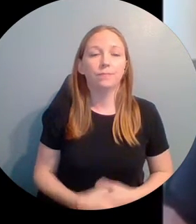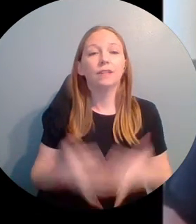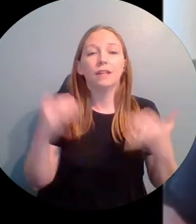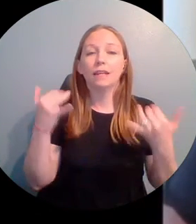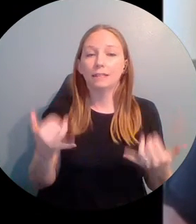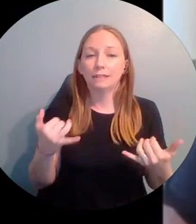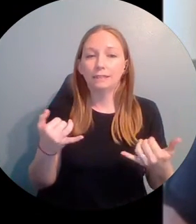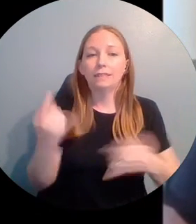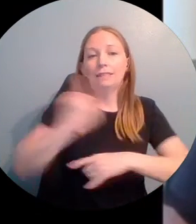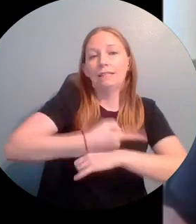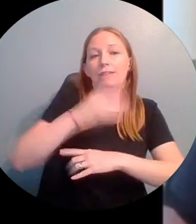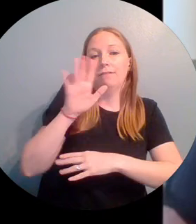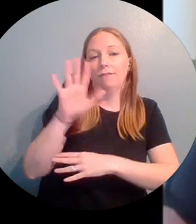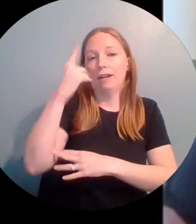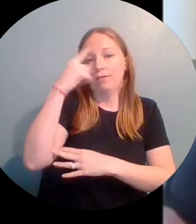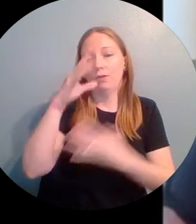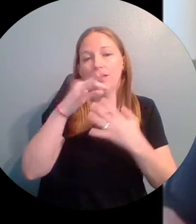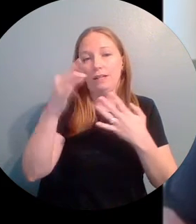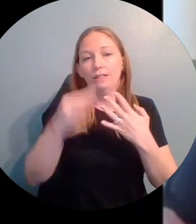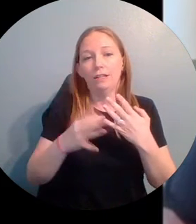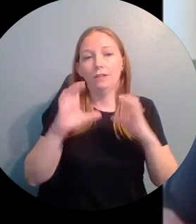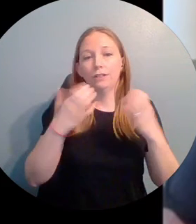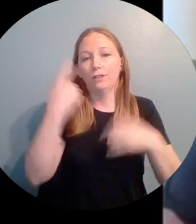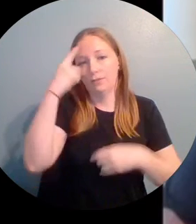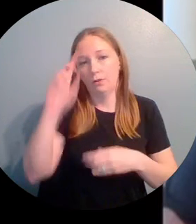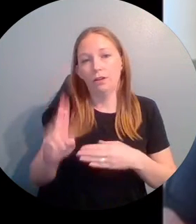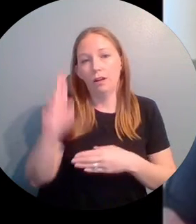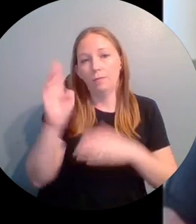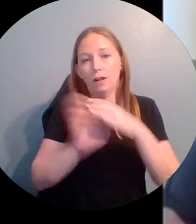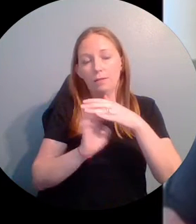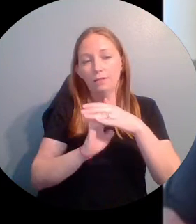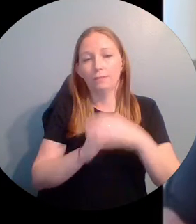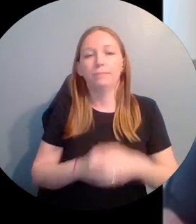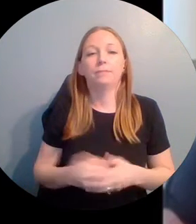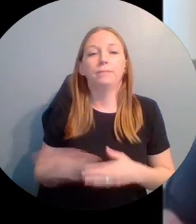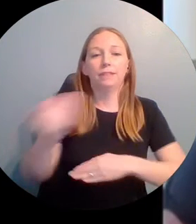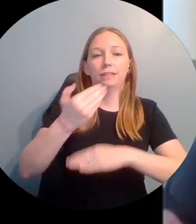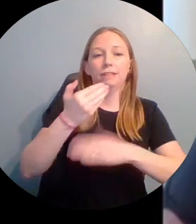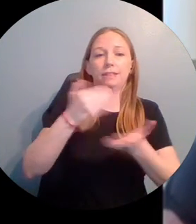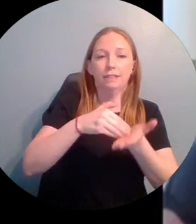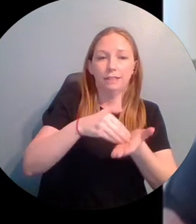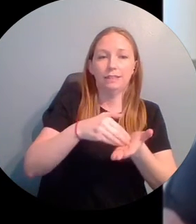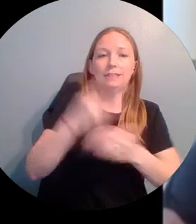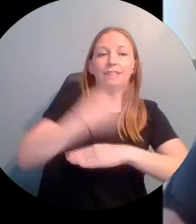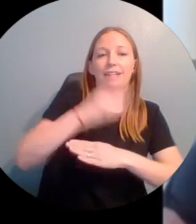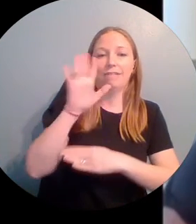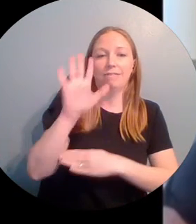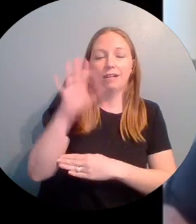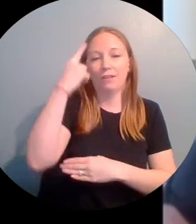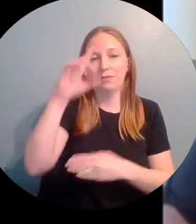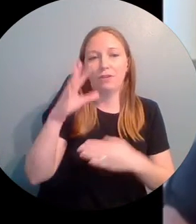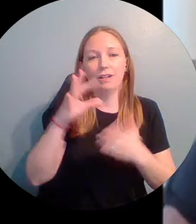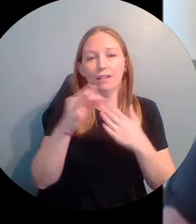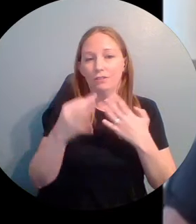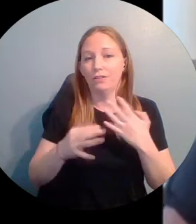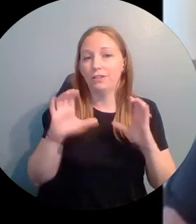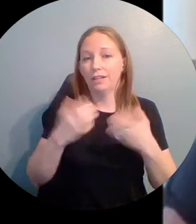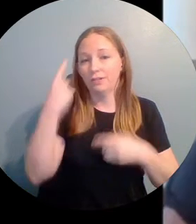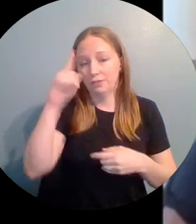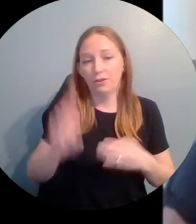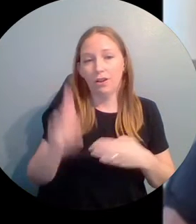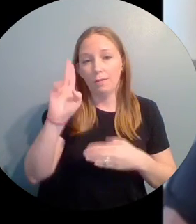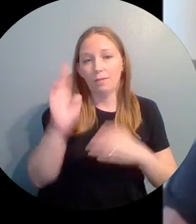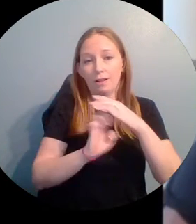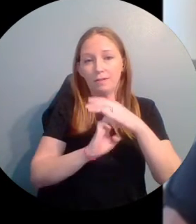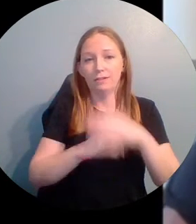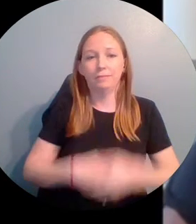5 of ancillary for upper elementary. Again, it is day 5 of ancillary for upper elementary. Students and staff, please